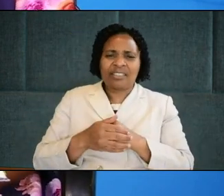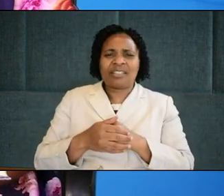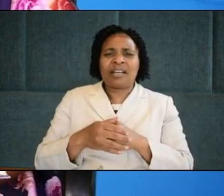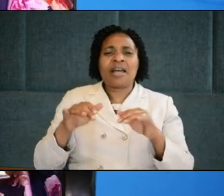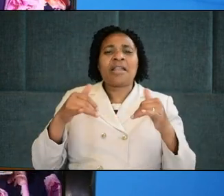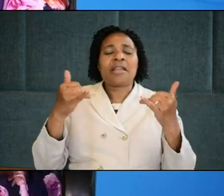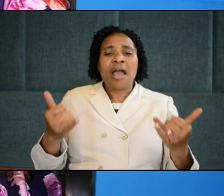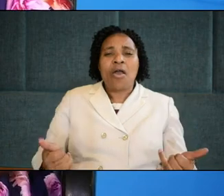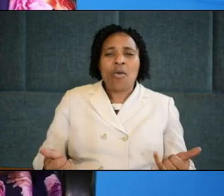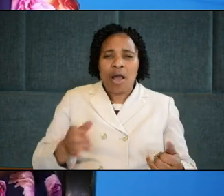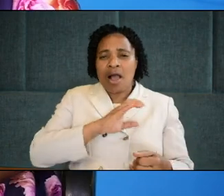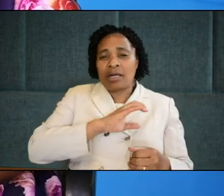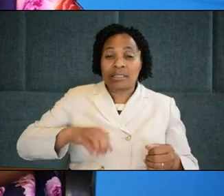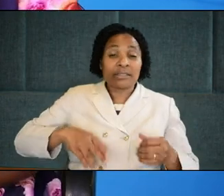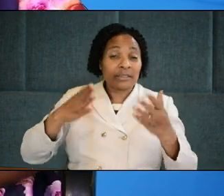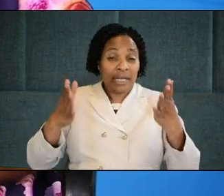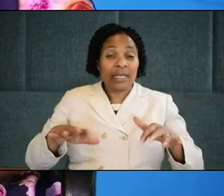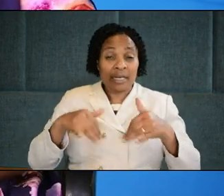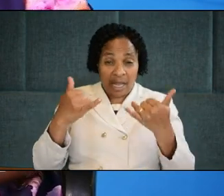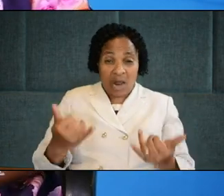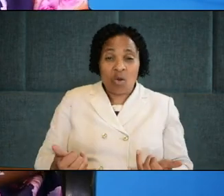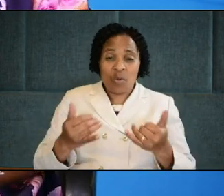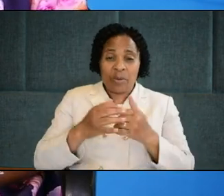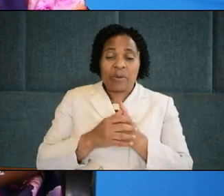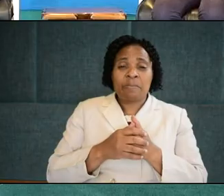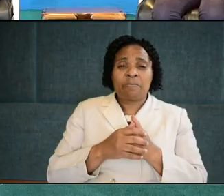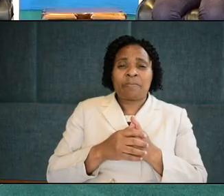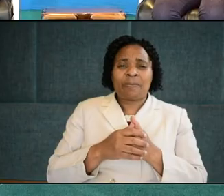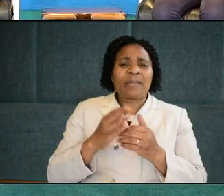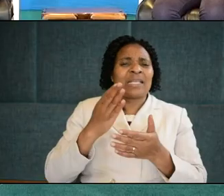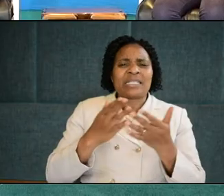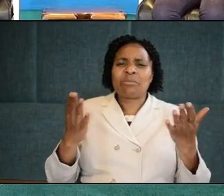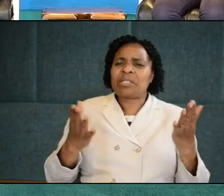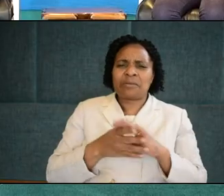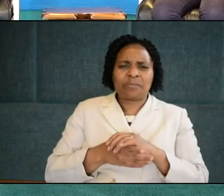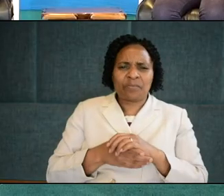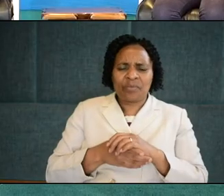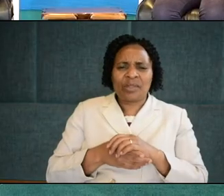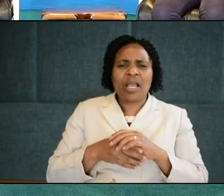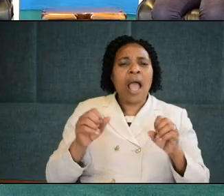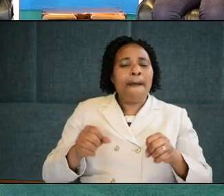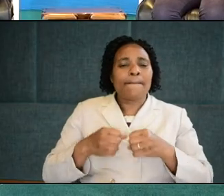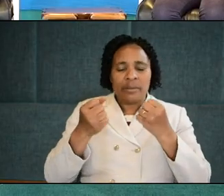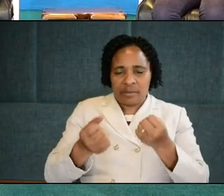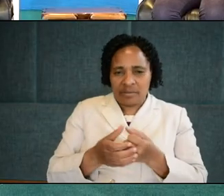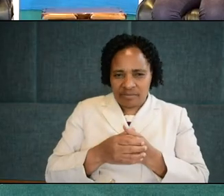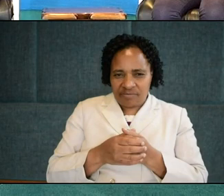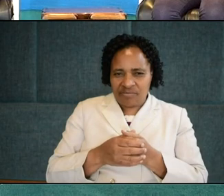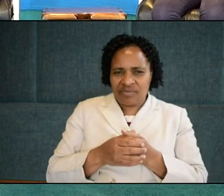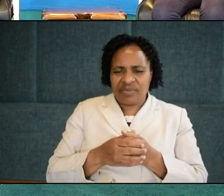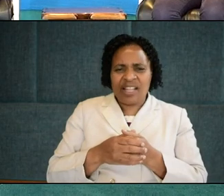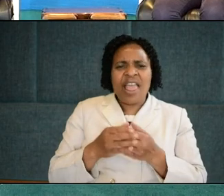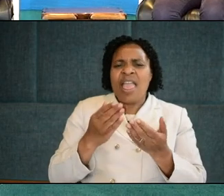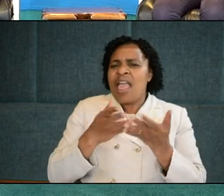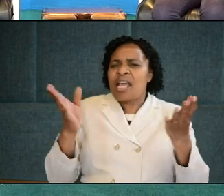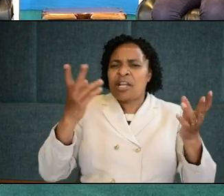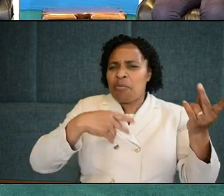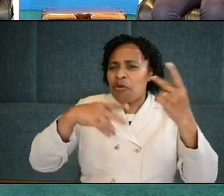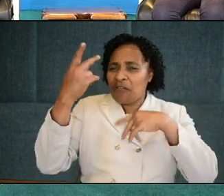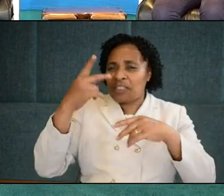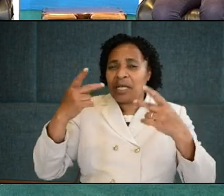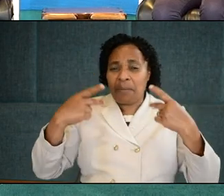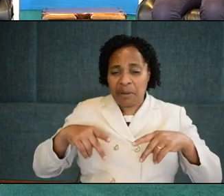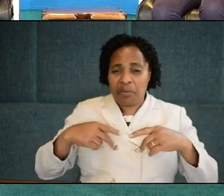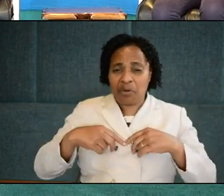And, like, now she's a full Christian now. Yes, yes. So that's something that can actually happen. So are there any professions or people